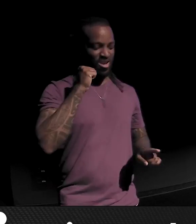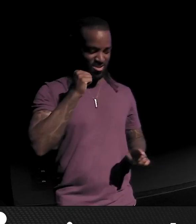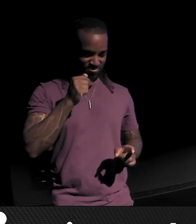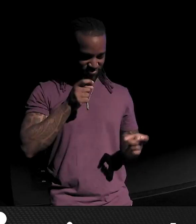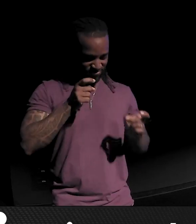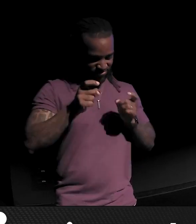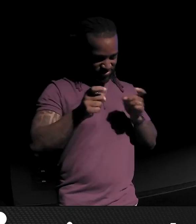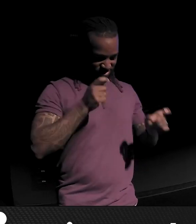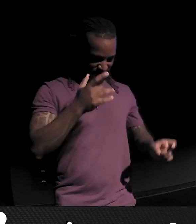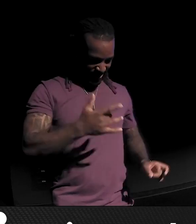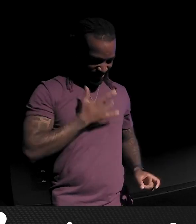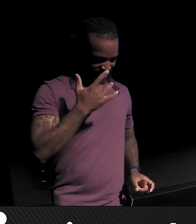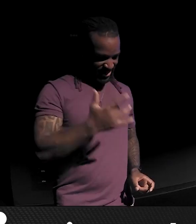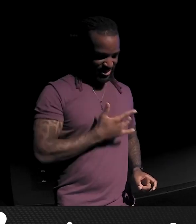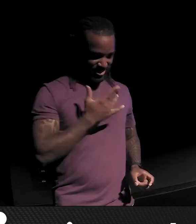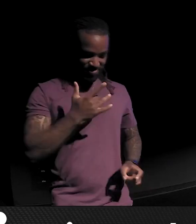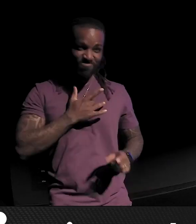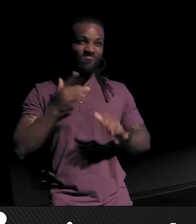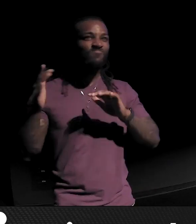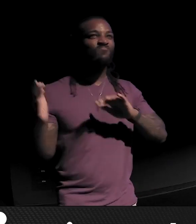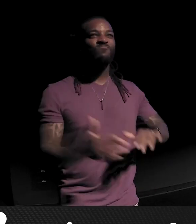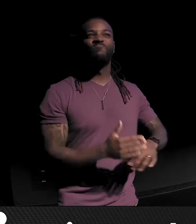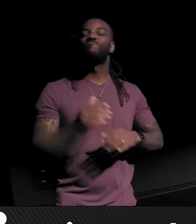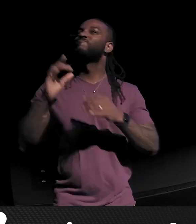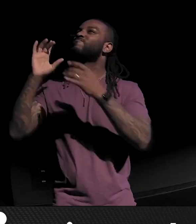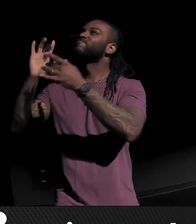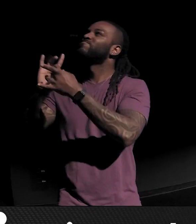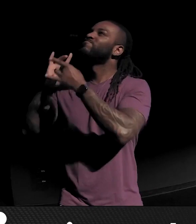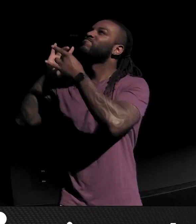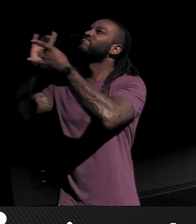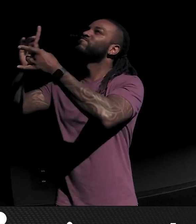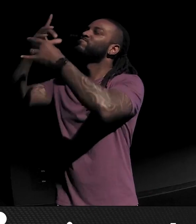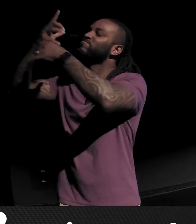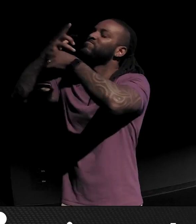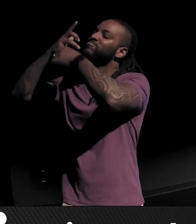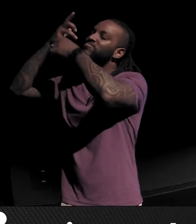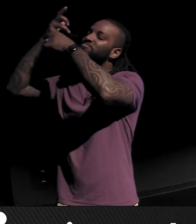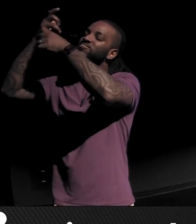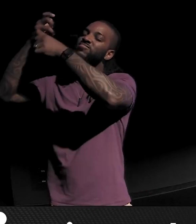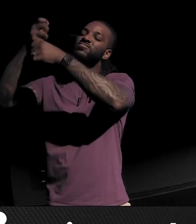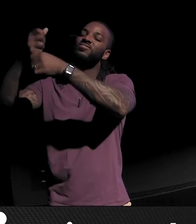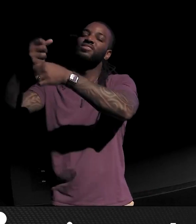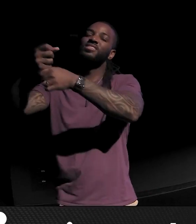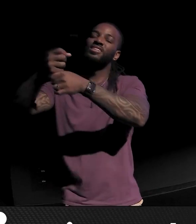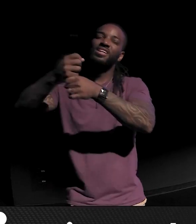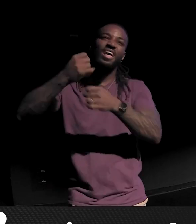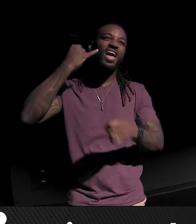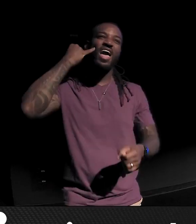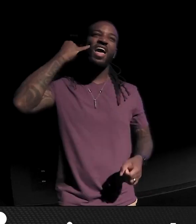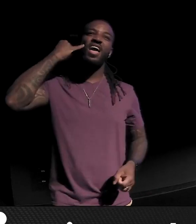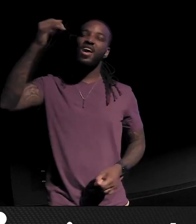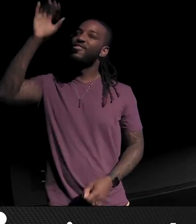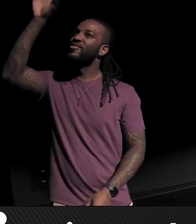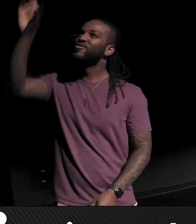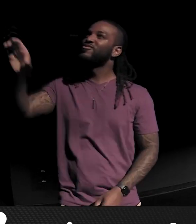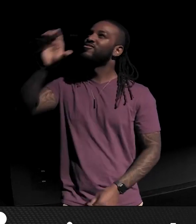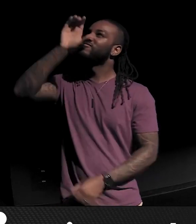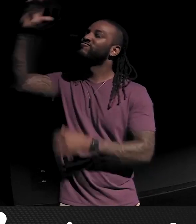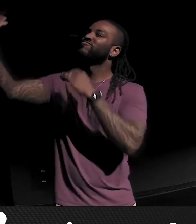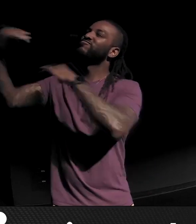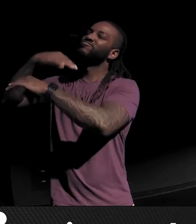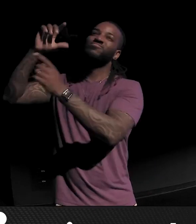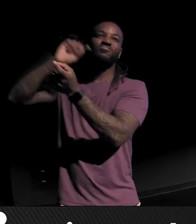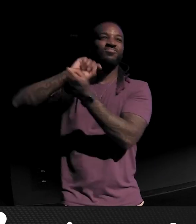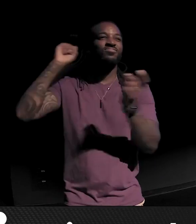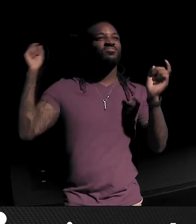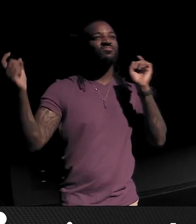by feelings. I hold fast to what is true. Cause if the cross brings transformation,